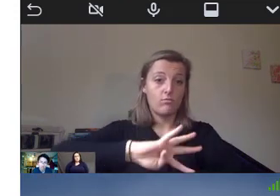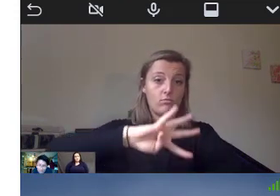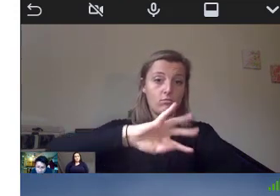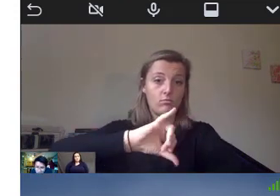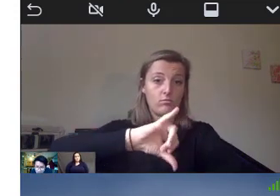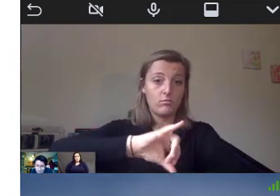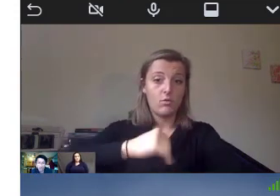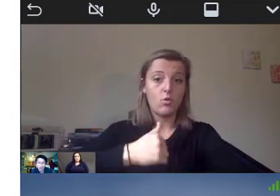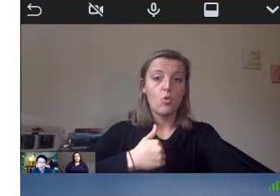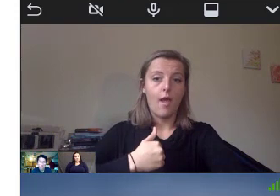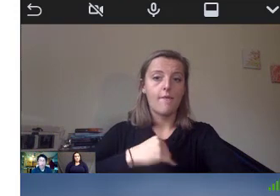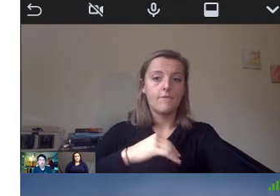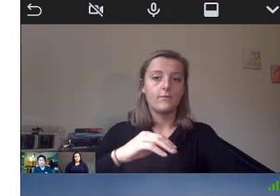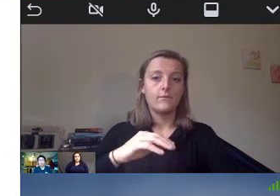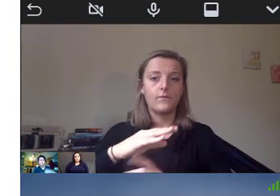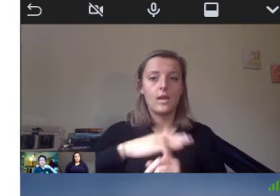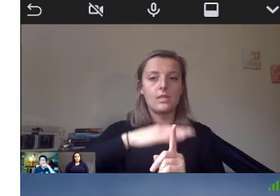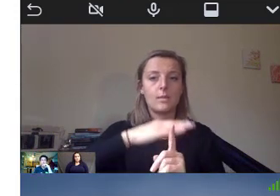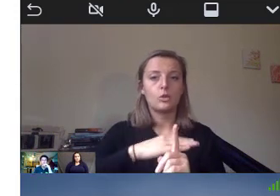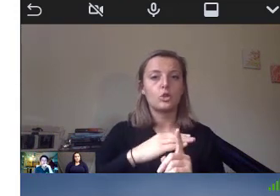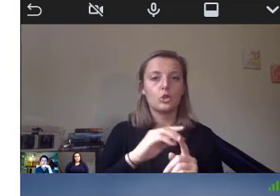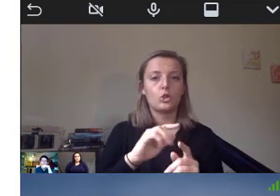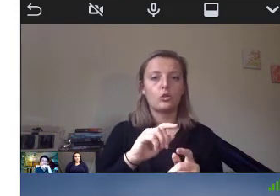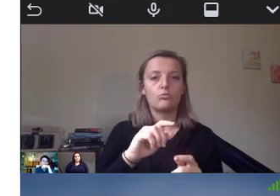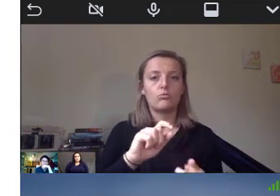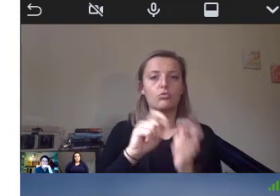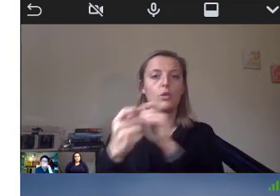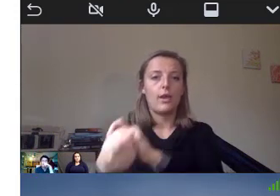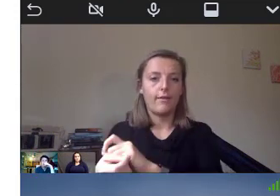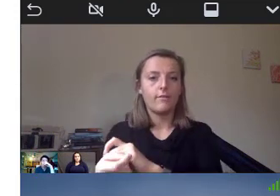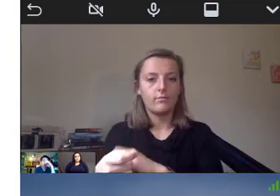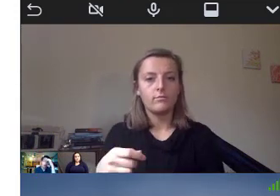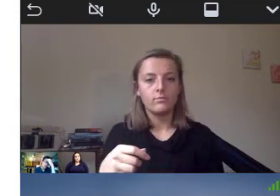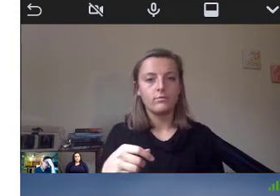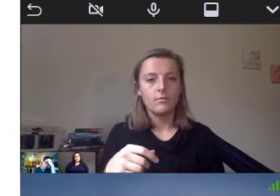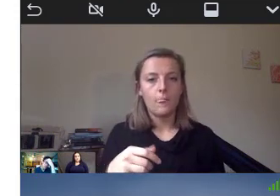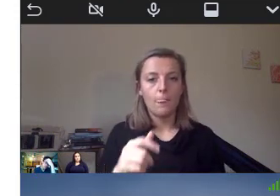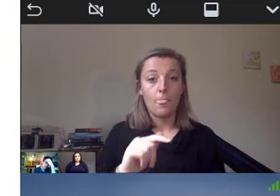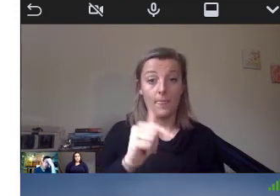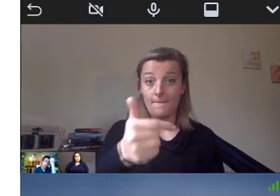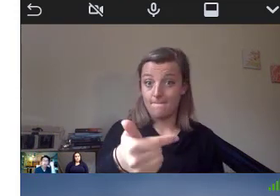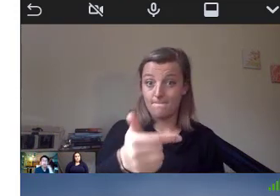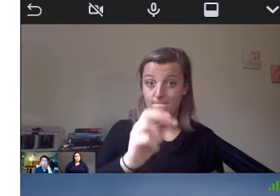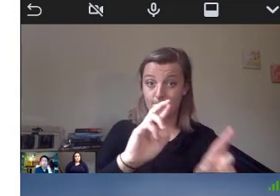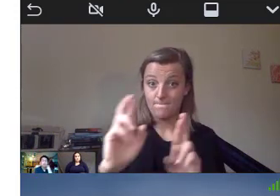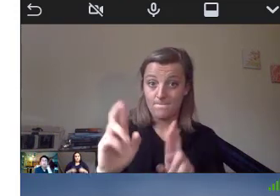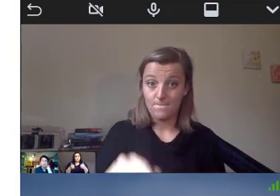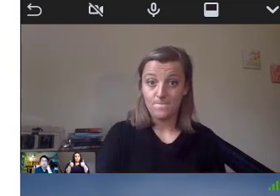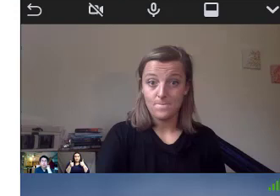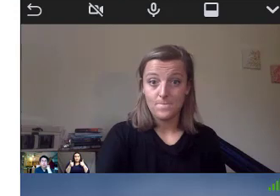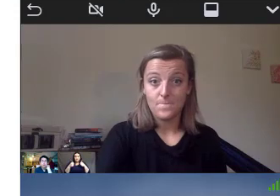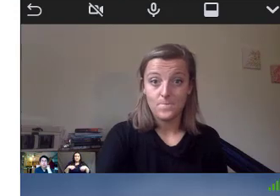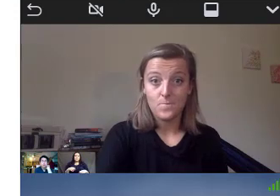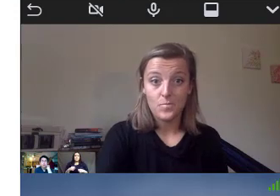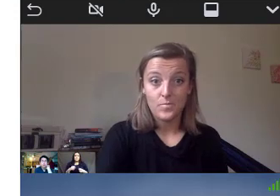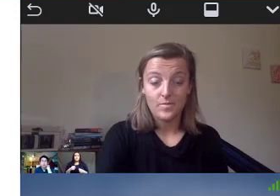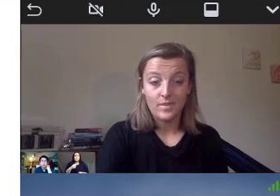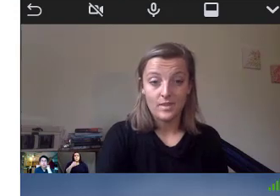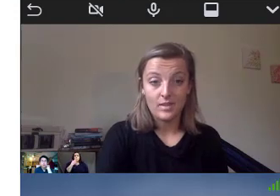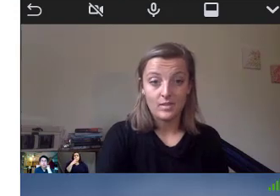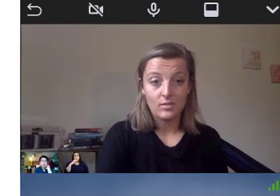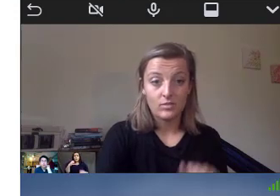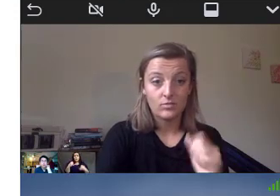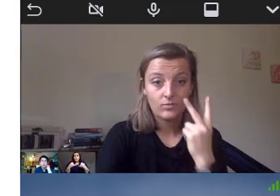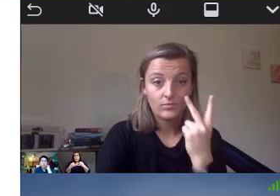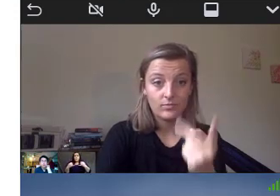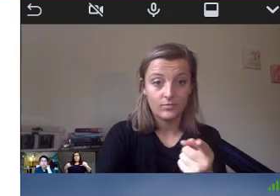temperature, right? And the thickness of the thermal boundary layer doesn't have to be the same thickness as the velocity